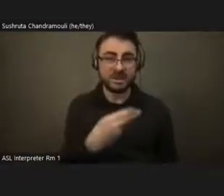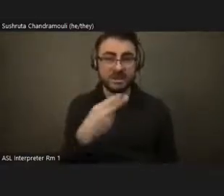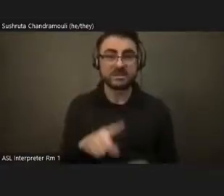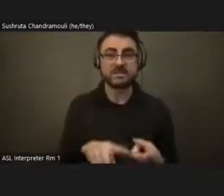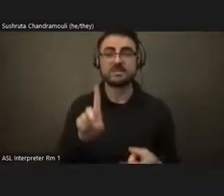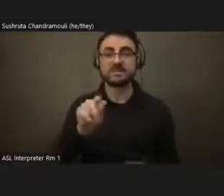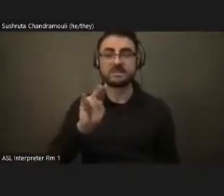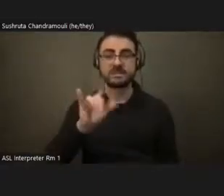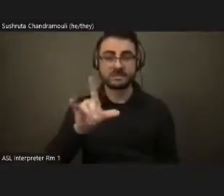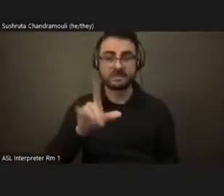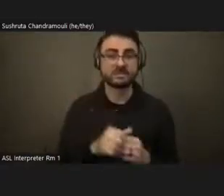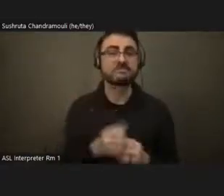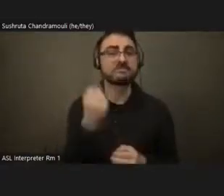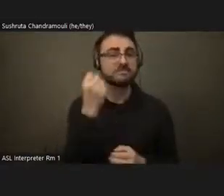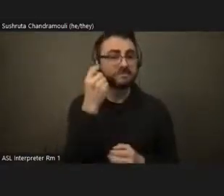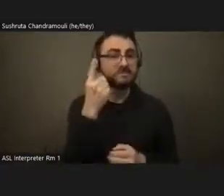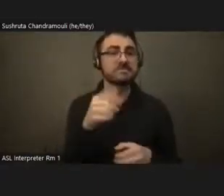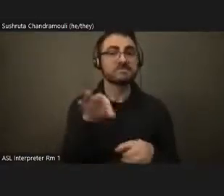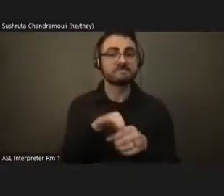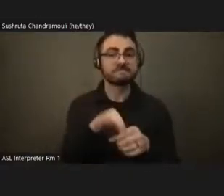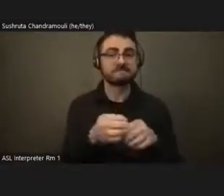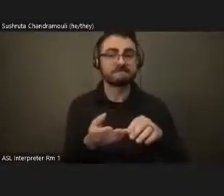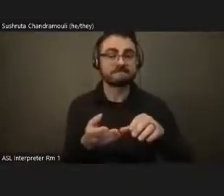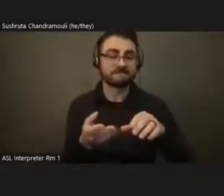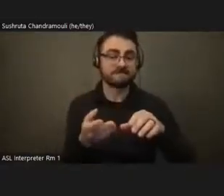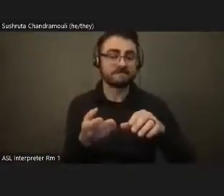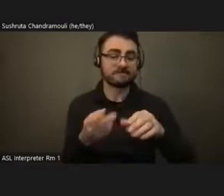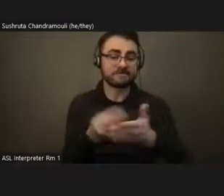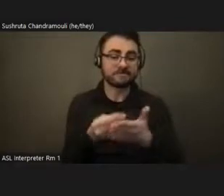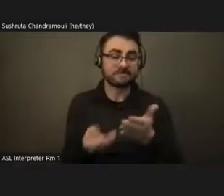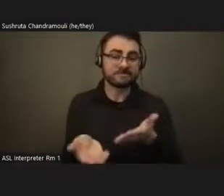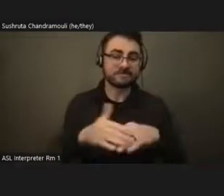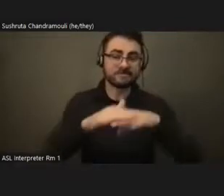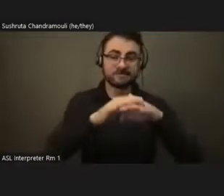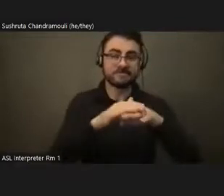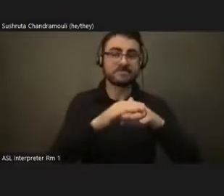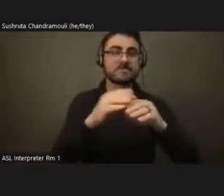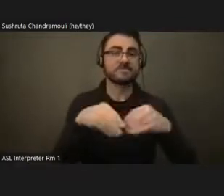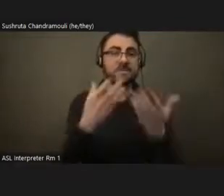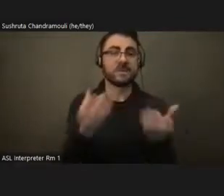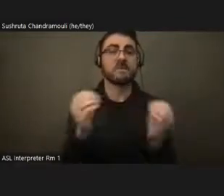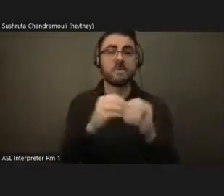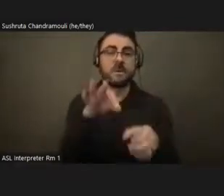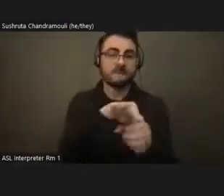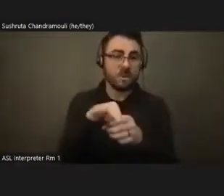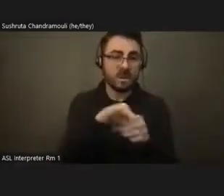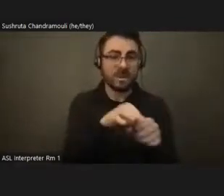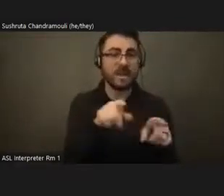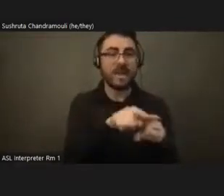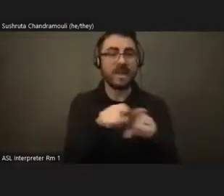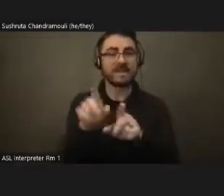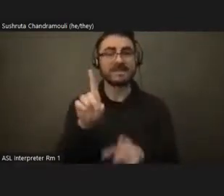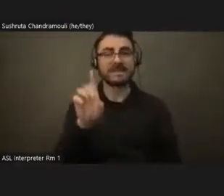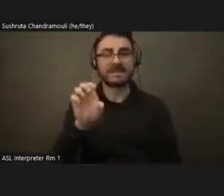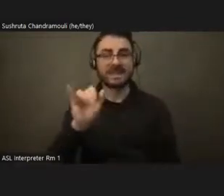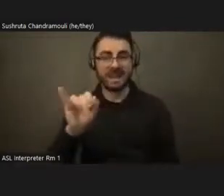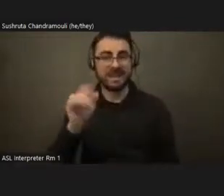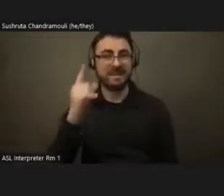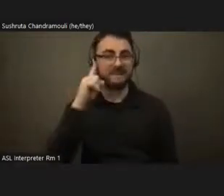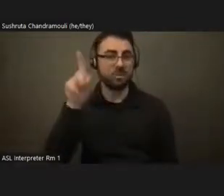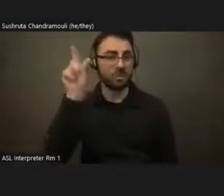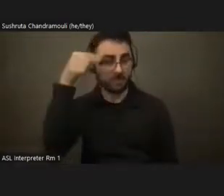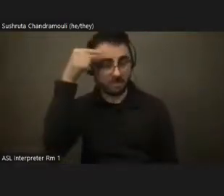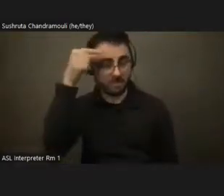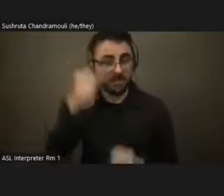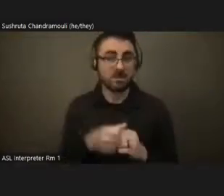voter participation and brings greater DEI to government. And not only is it tested and true, it's used